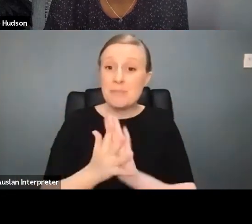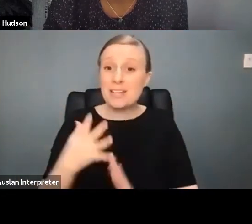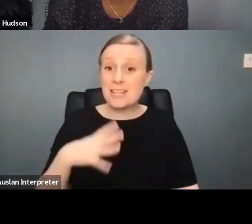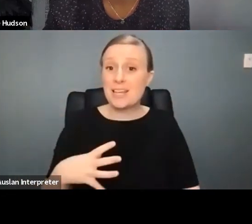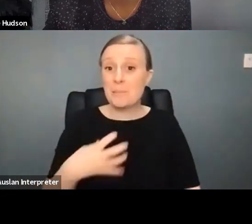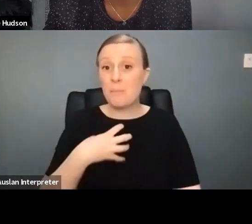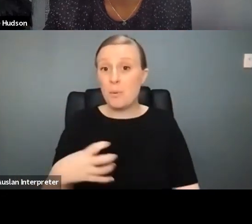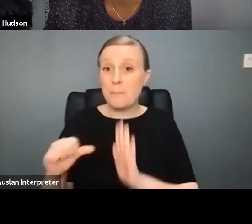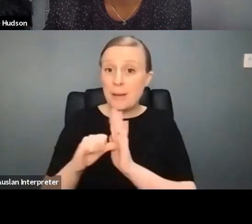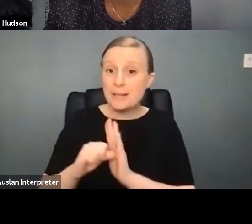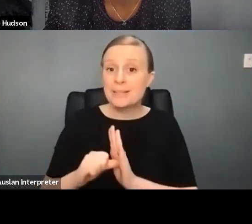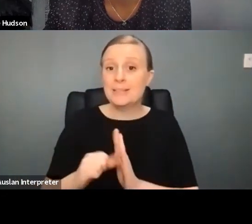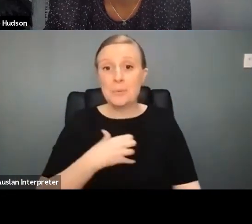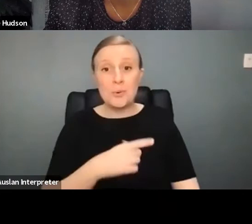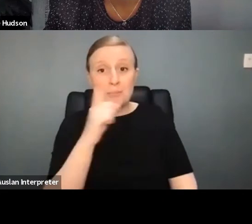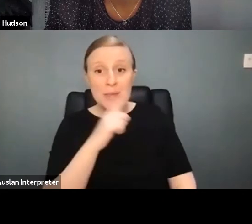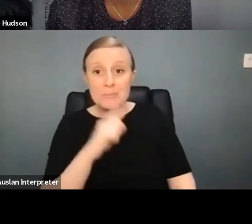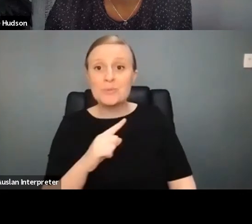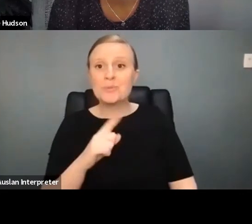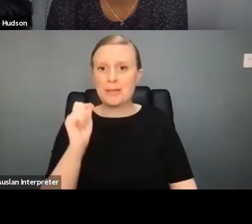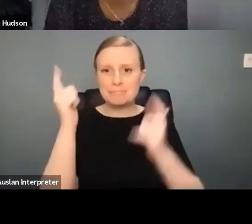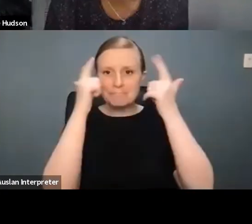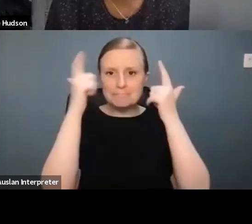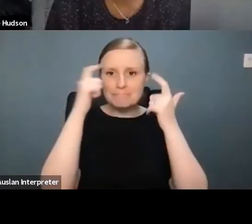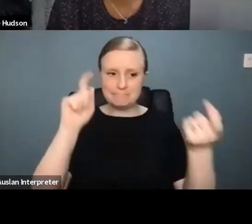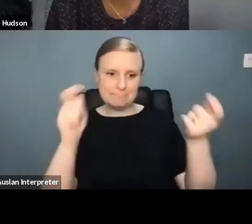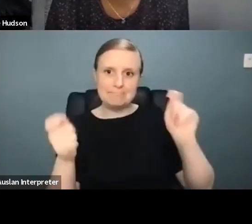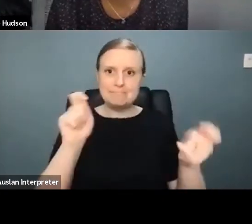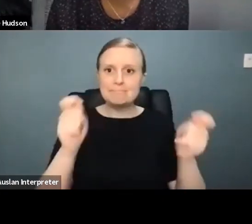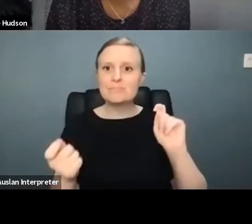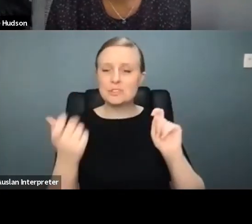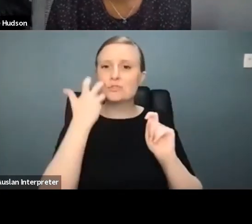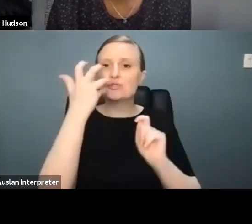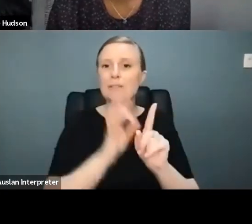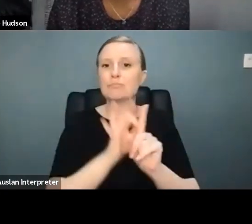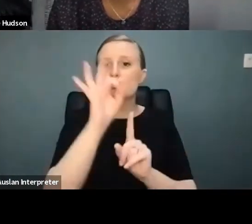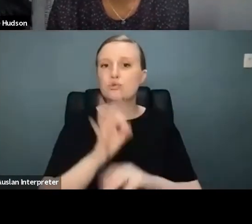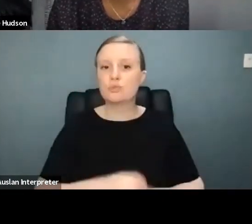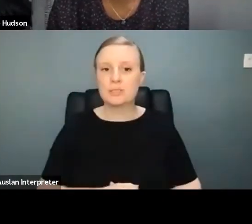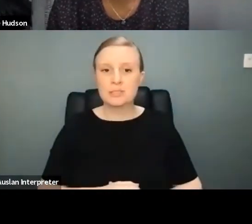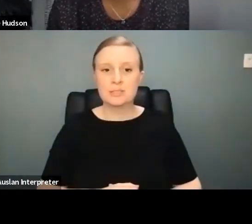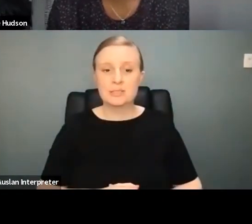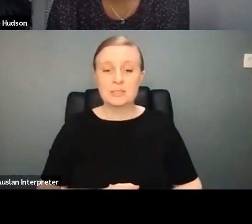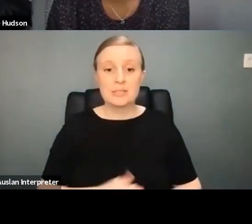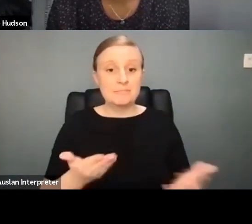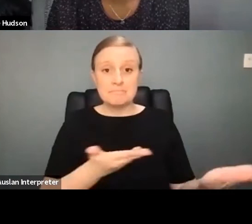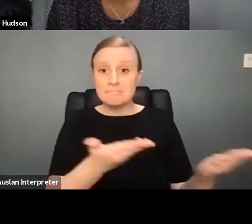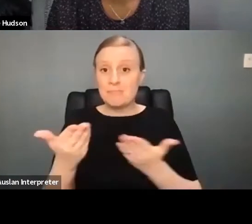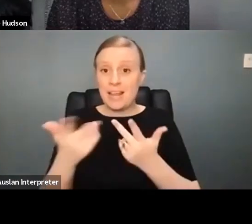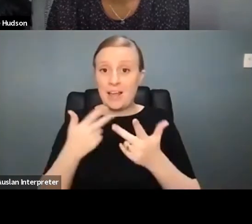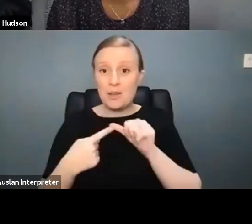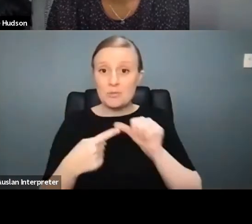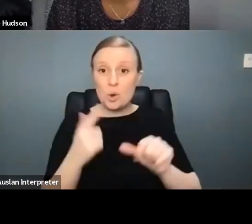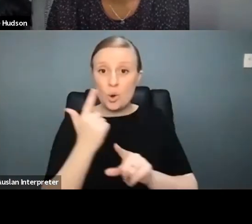to advocate in that regard. Thanks, Susie. Any other comments, gang? Yes,